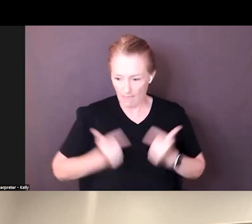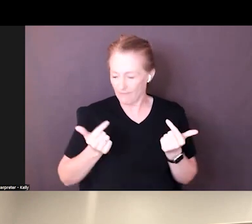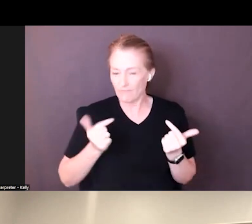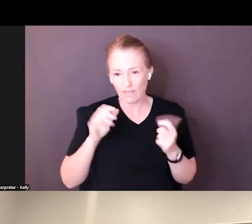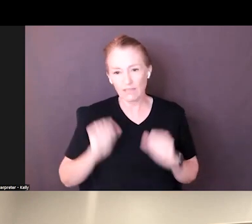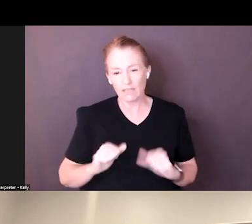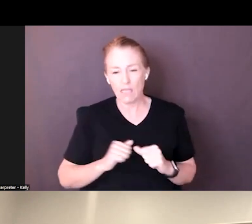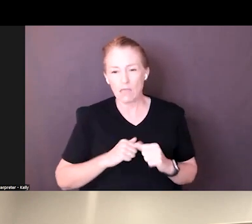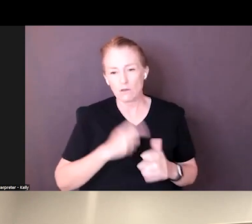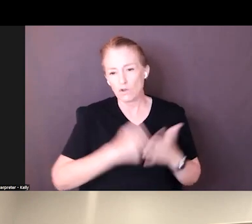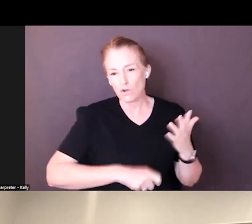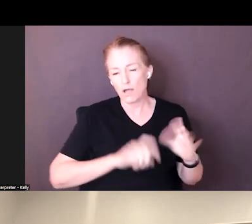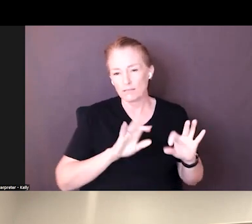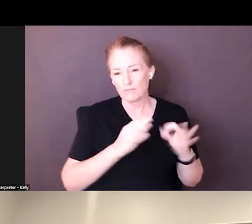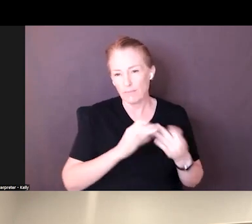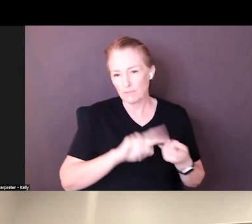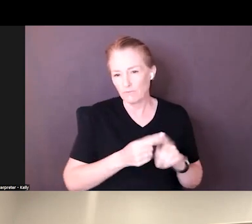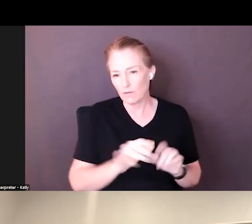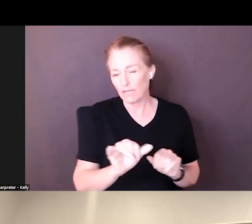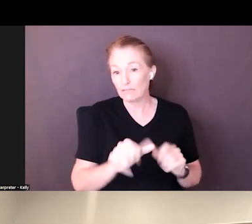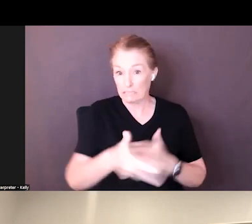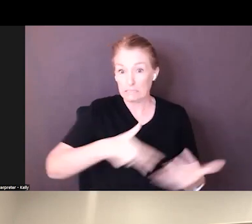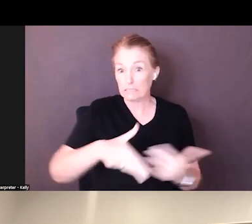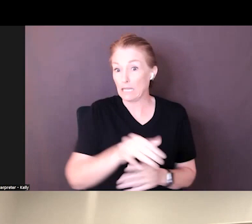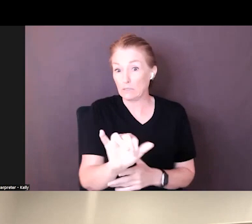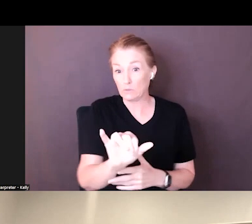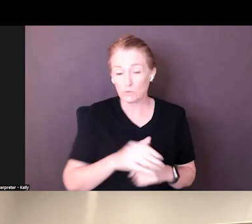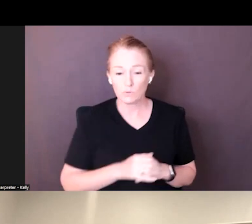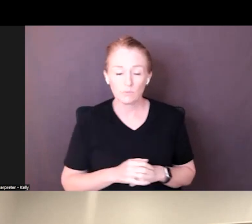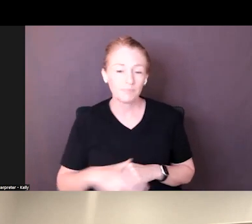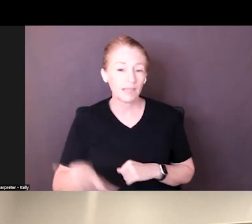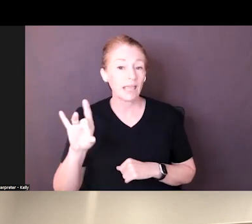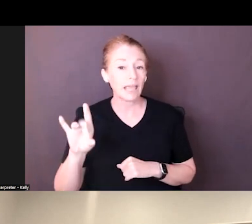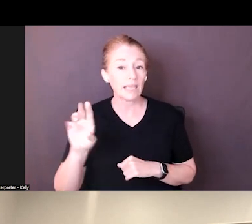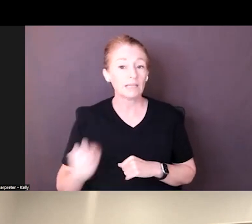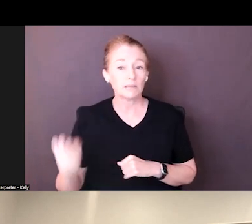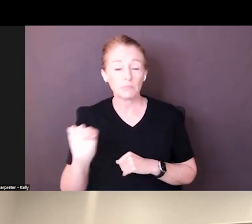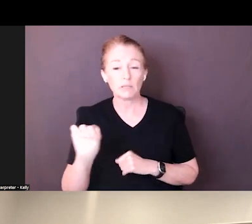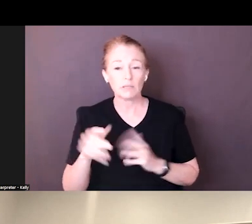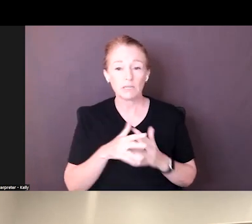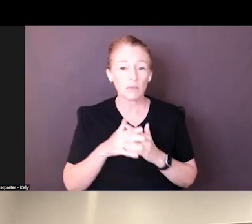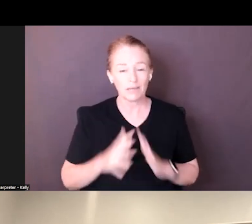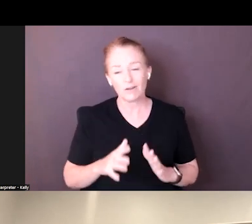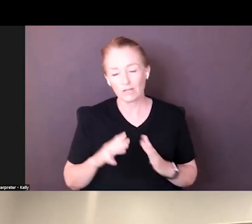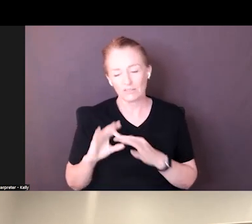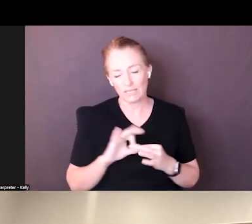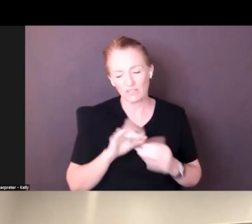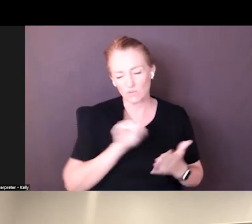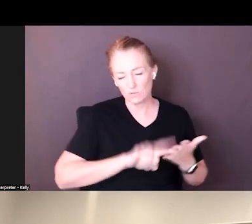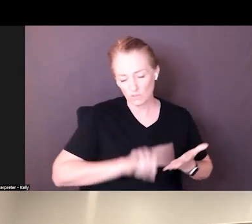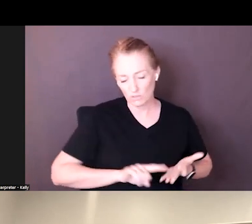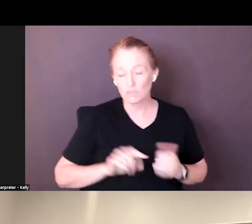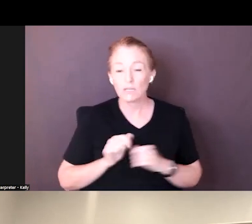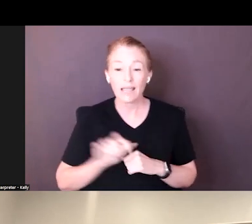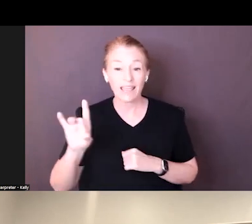well. And as many as 8 million Americans, according to the studies that we've seen, use opioids to